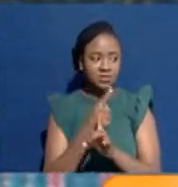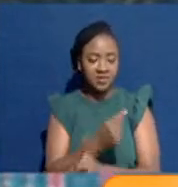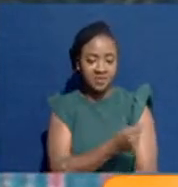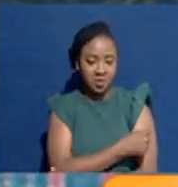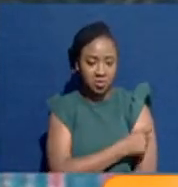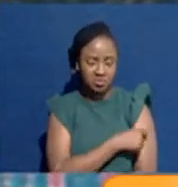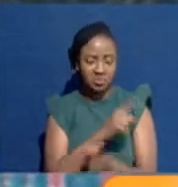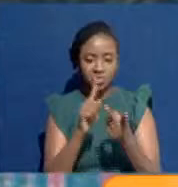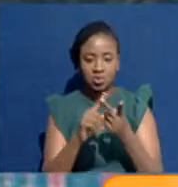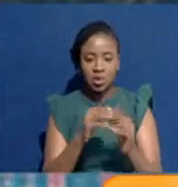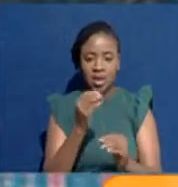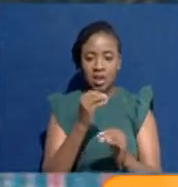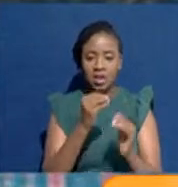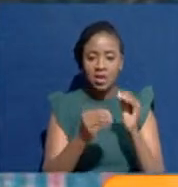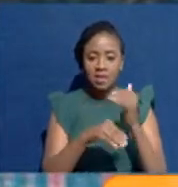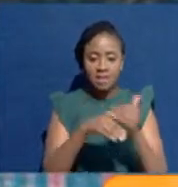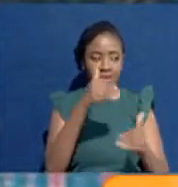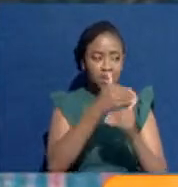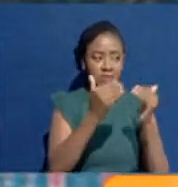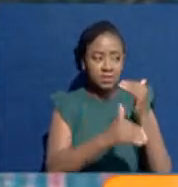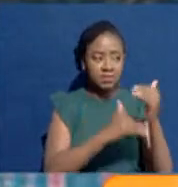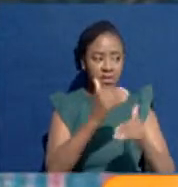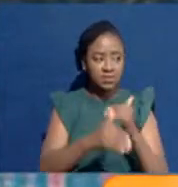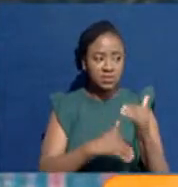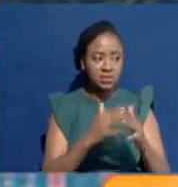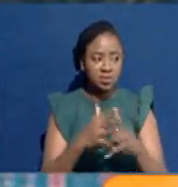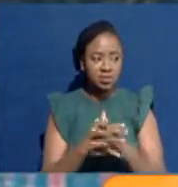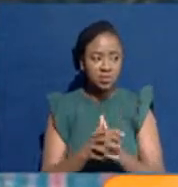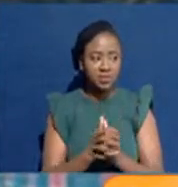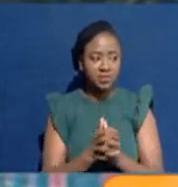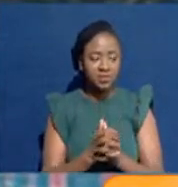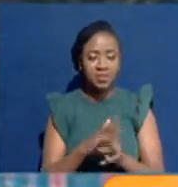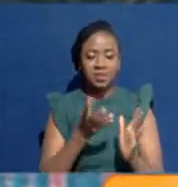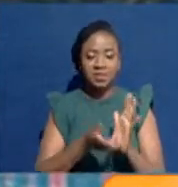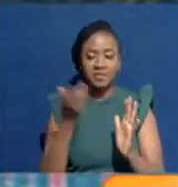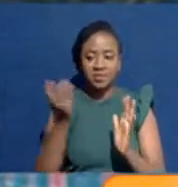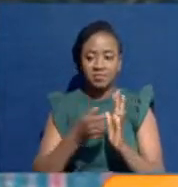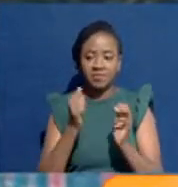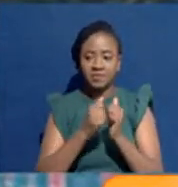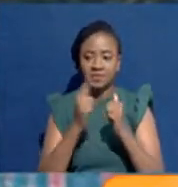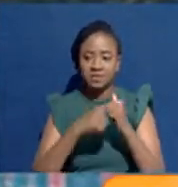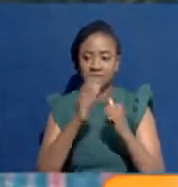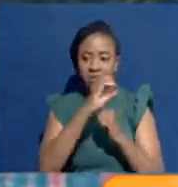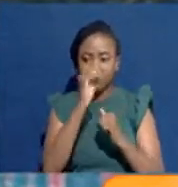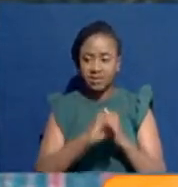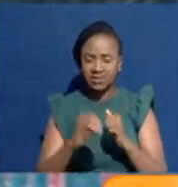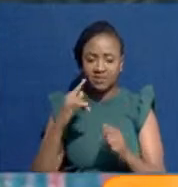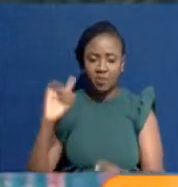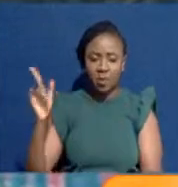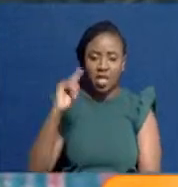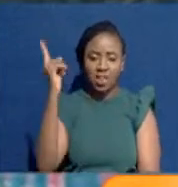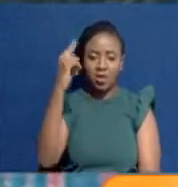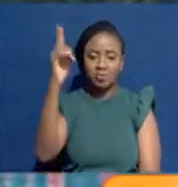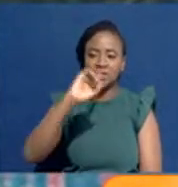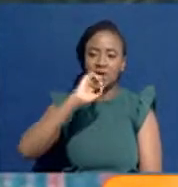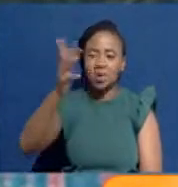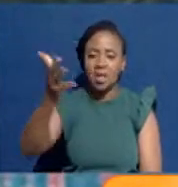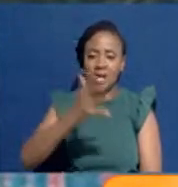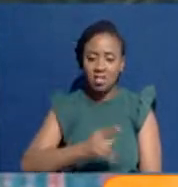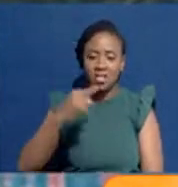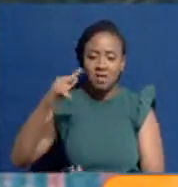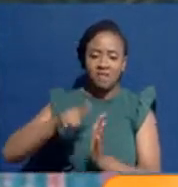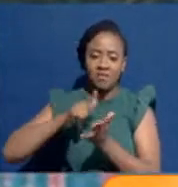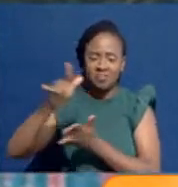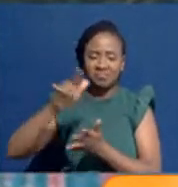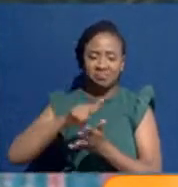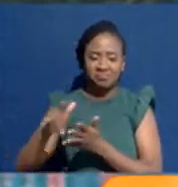construction materials for tourism. So that's a positive. They've removed 16% VAT on helicopters and the aviation industry. Correct.